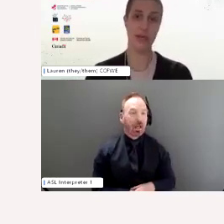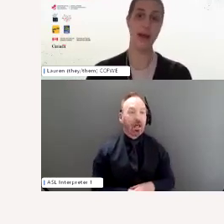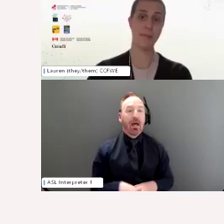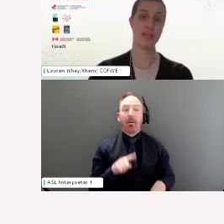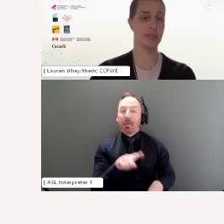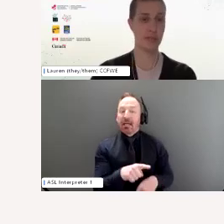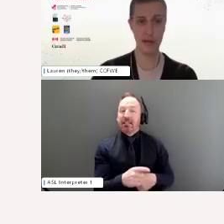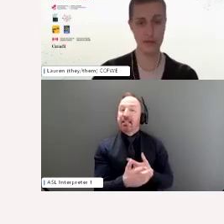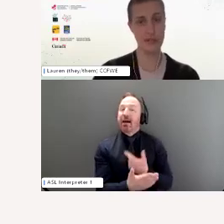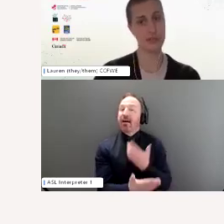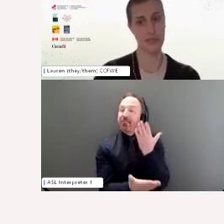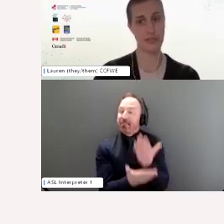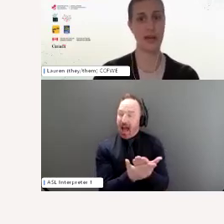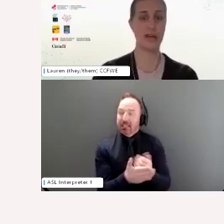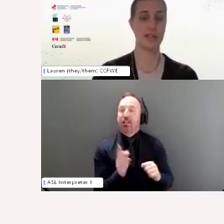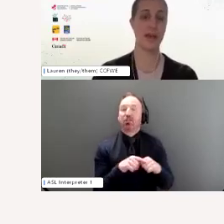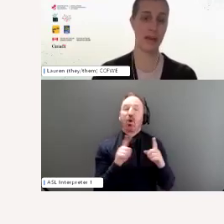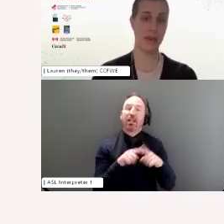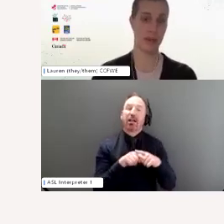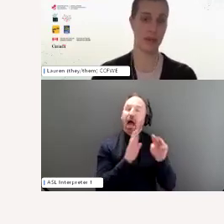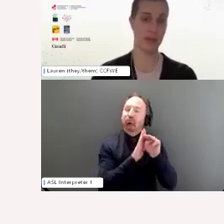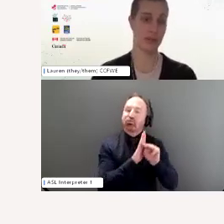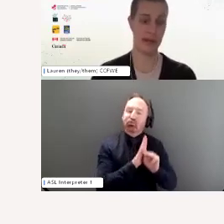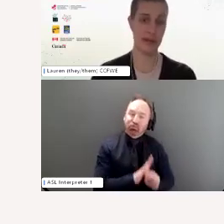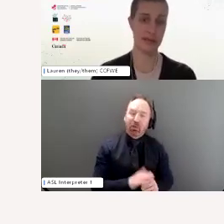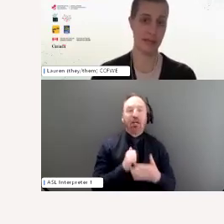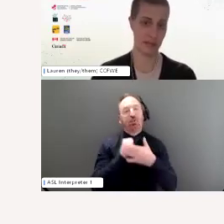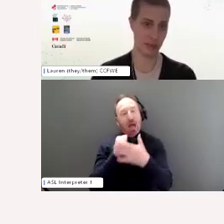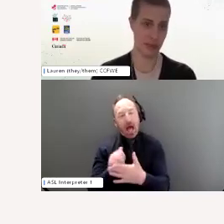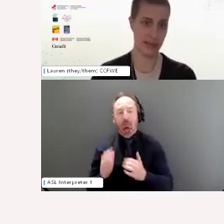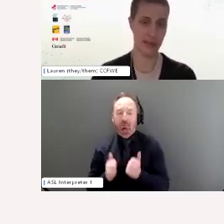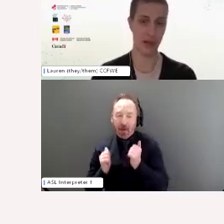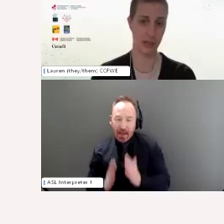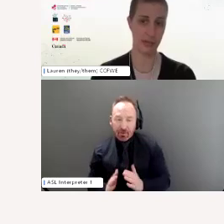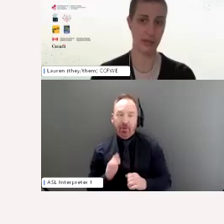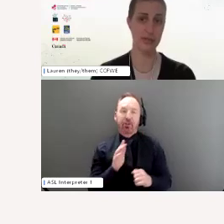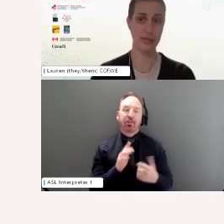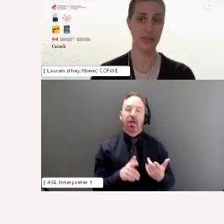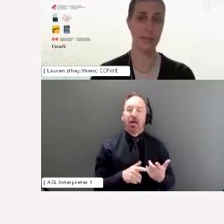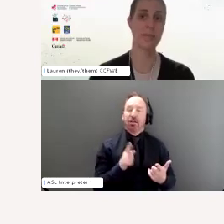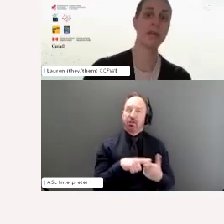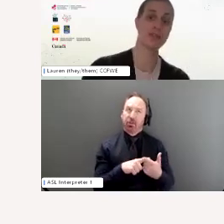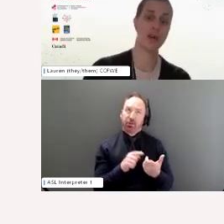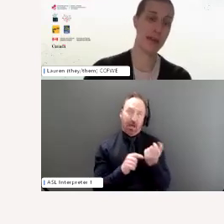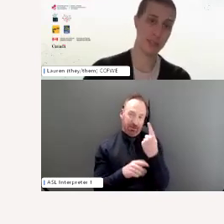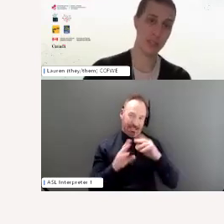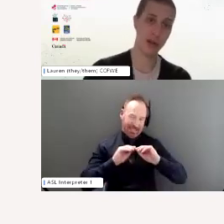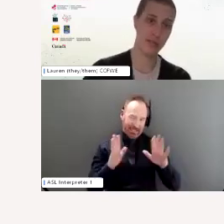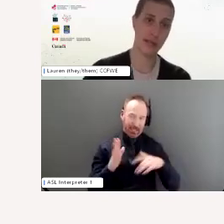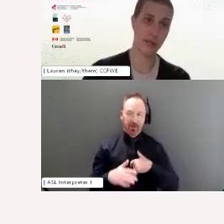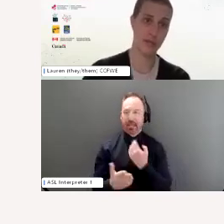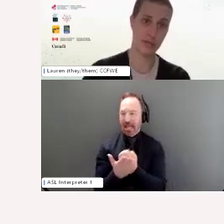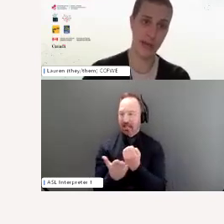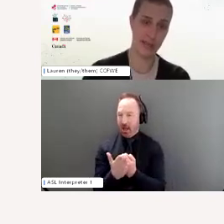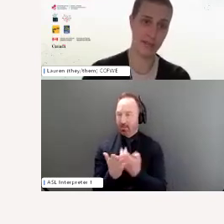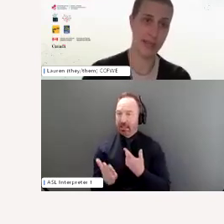abuse to help survivors, service providers, and bank workers to recognize and understand economic abuse. So our fact sheets are